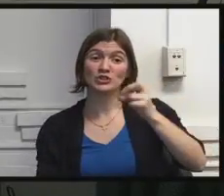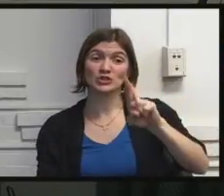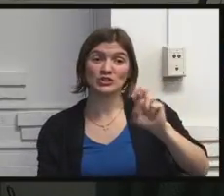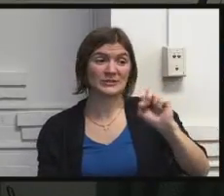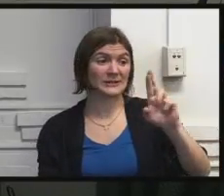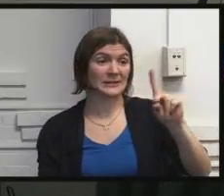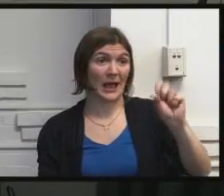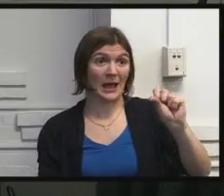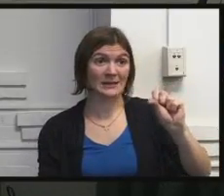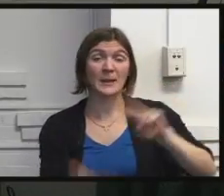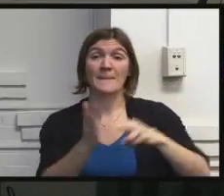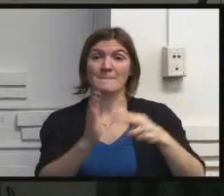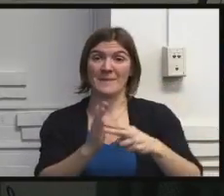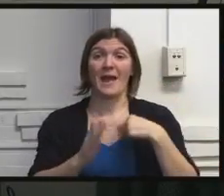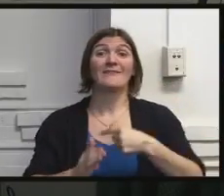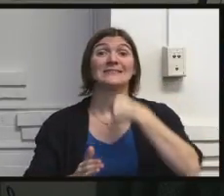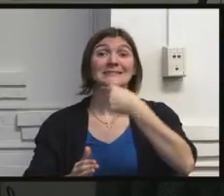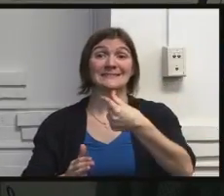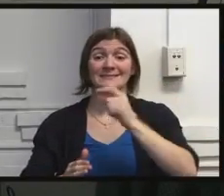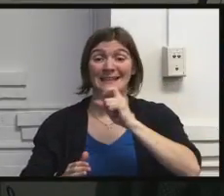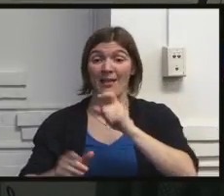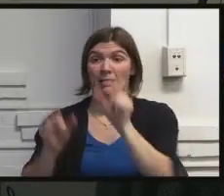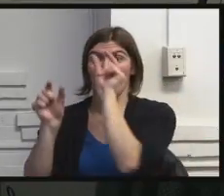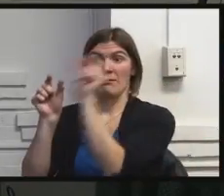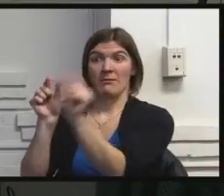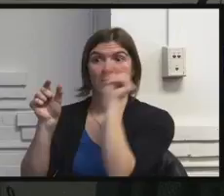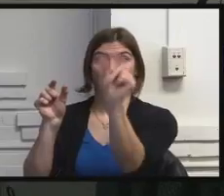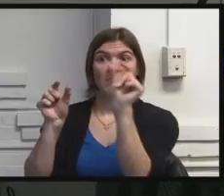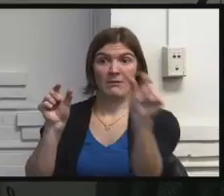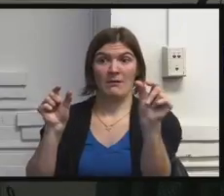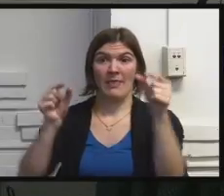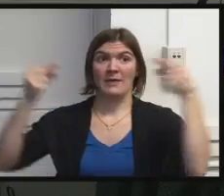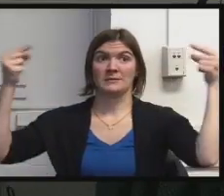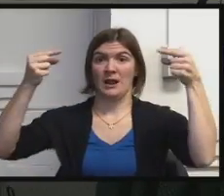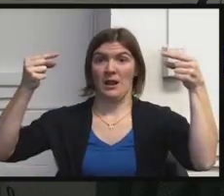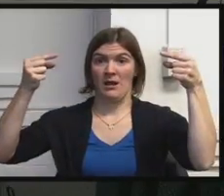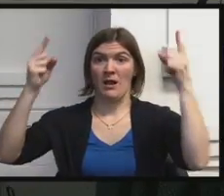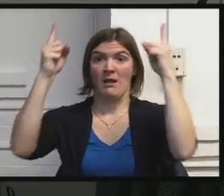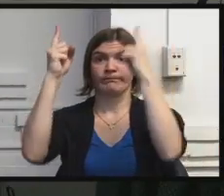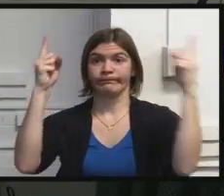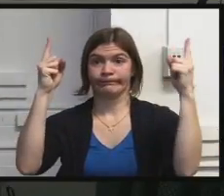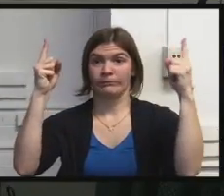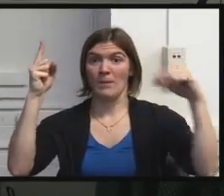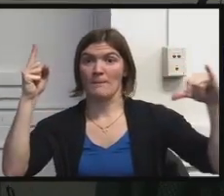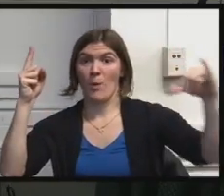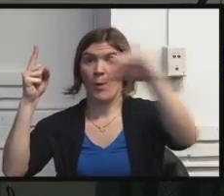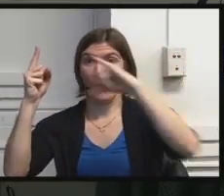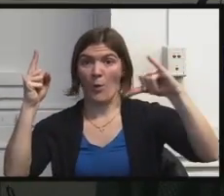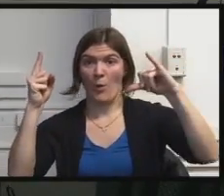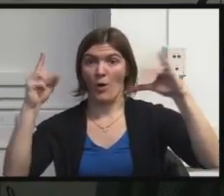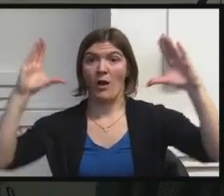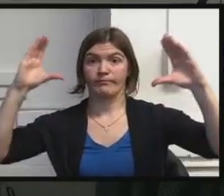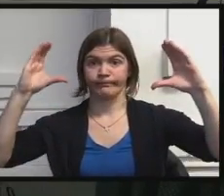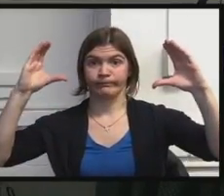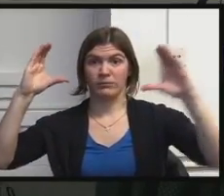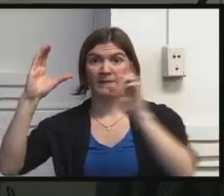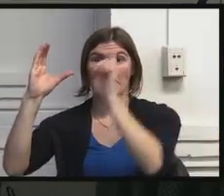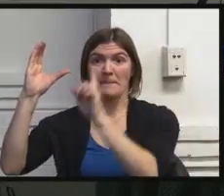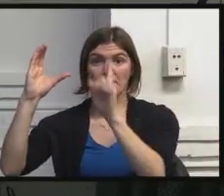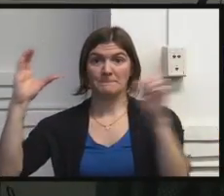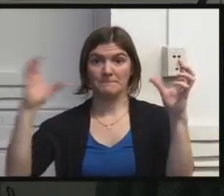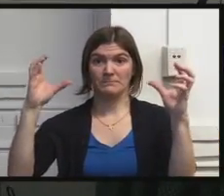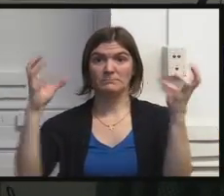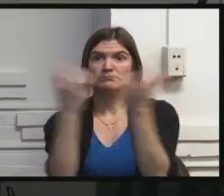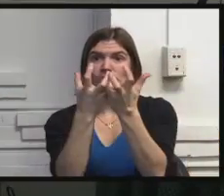So basically what it is you've got your steel beam, and you've got these studs that come out of it. And then you pour your concrete deck on top. And we call that composite, because the deck and the